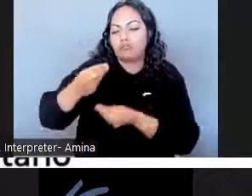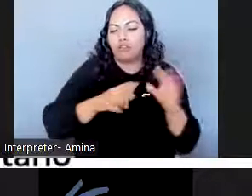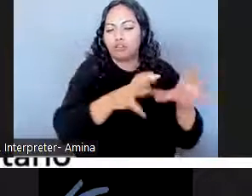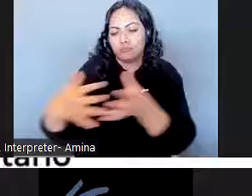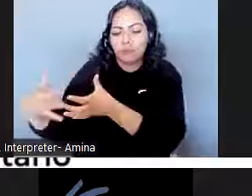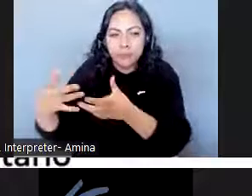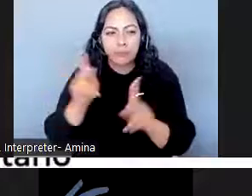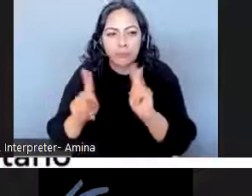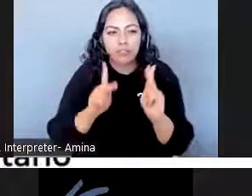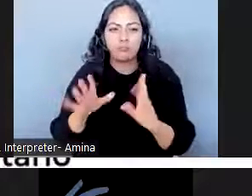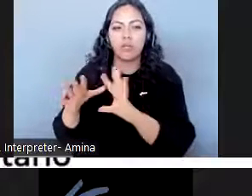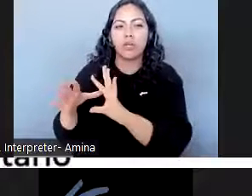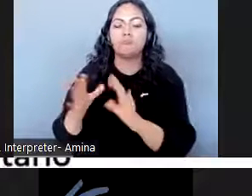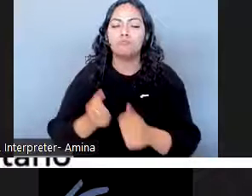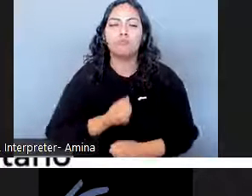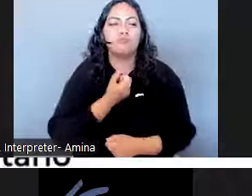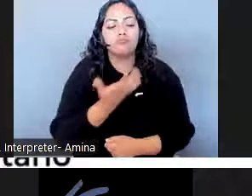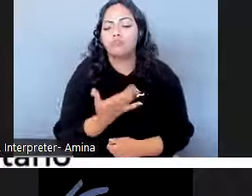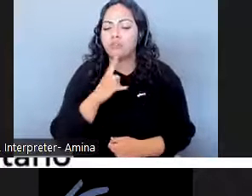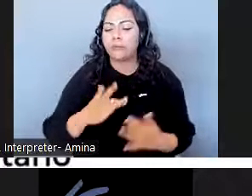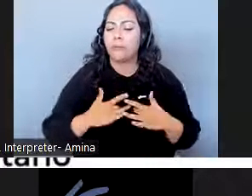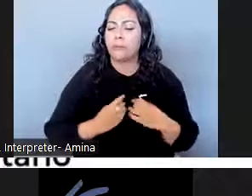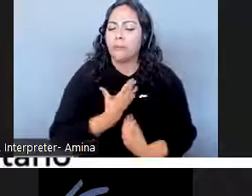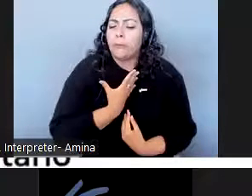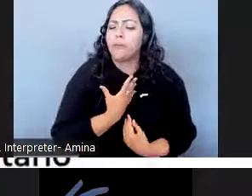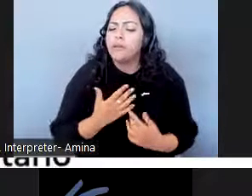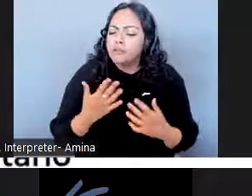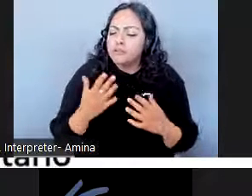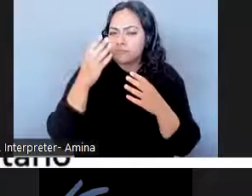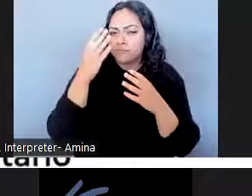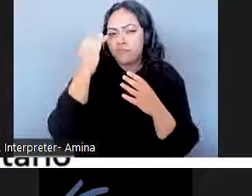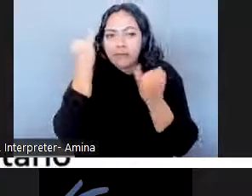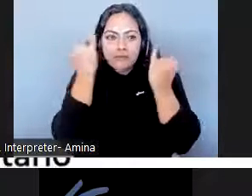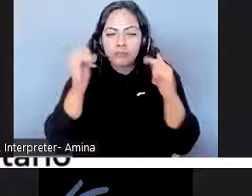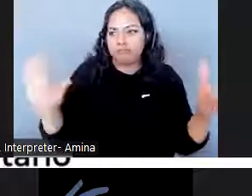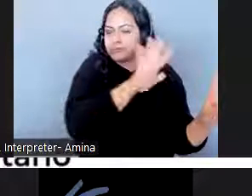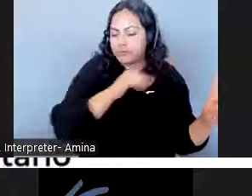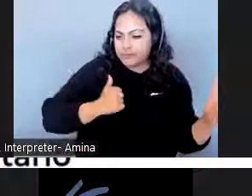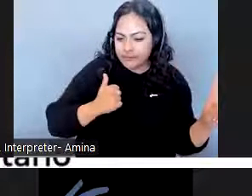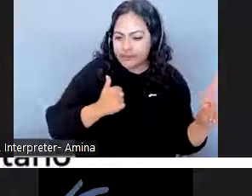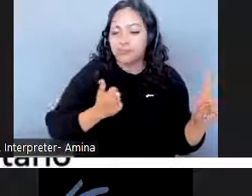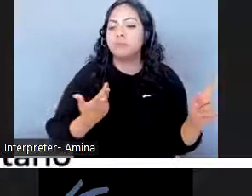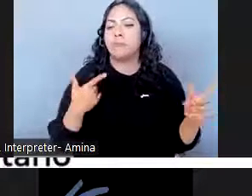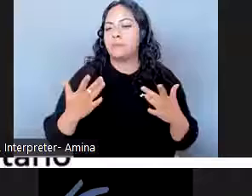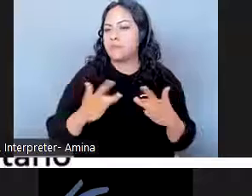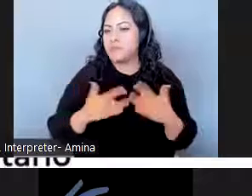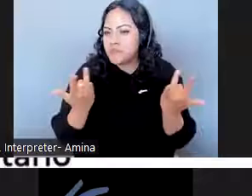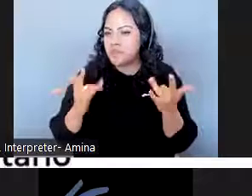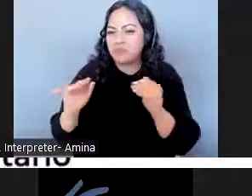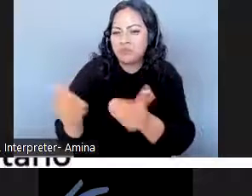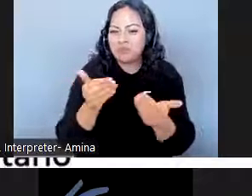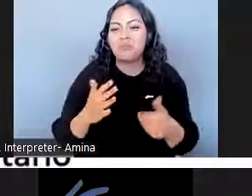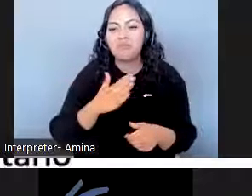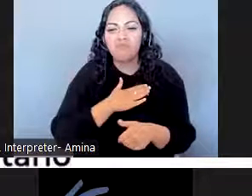today to be joined by my colleagues from across Canada who are working on intergenerational programs.